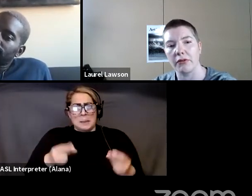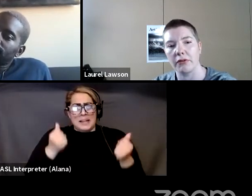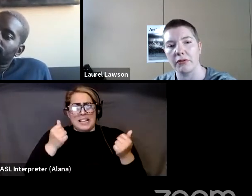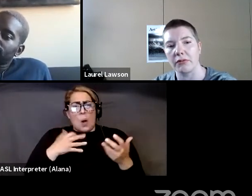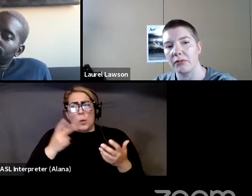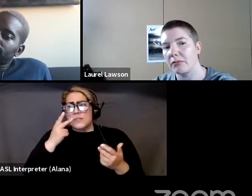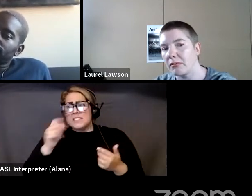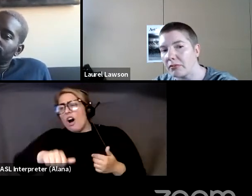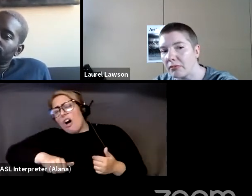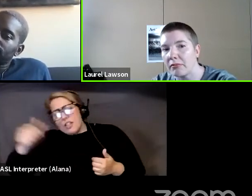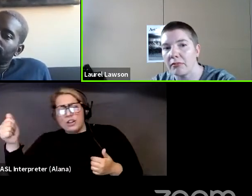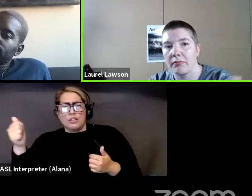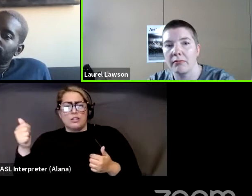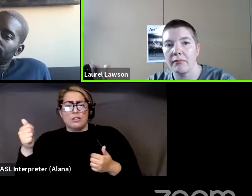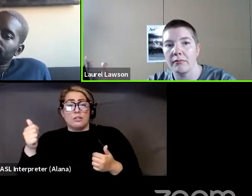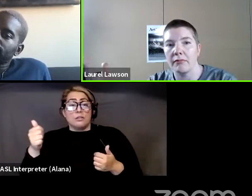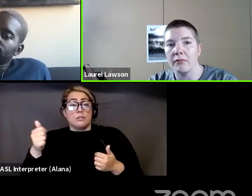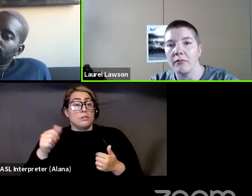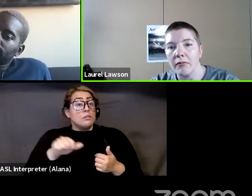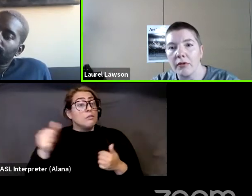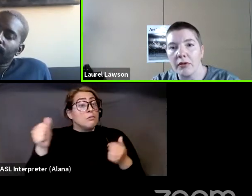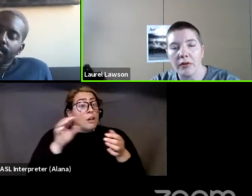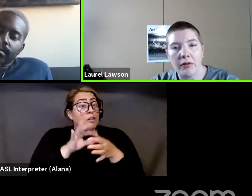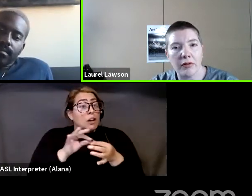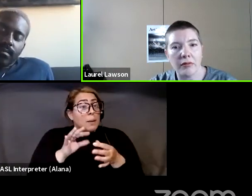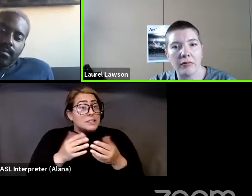Anyone else?